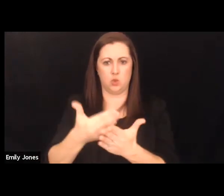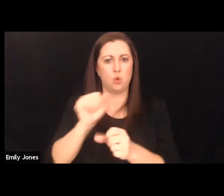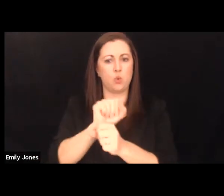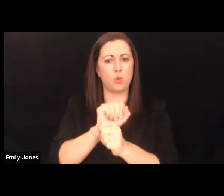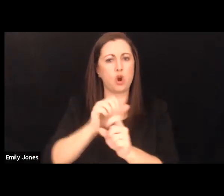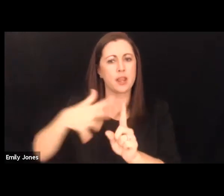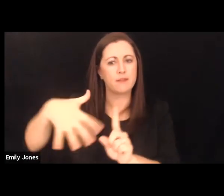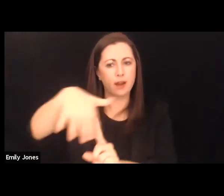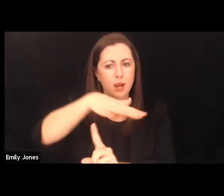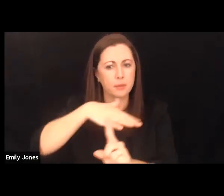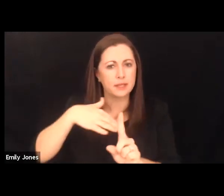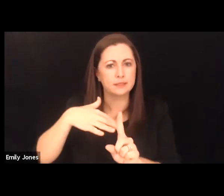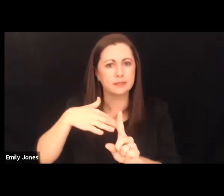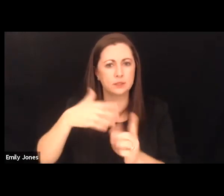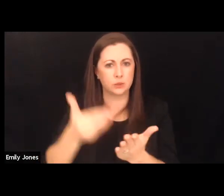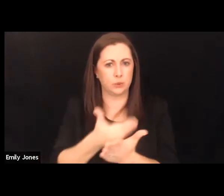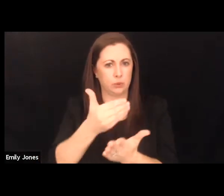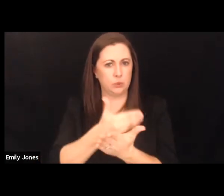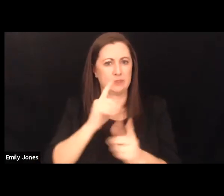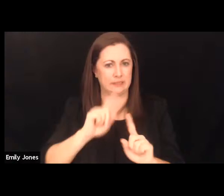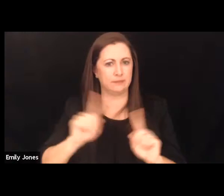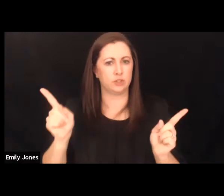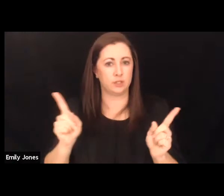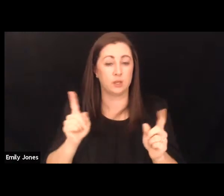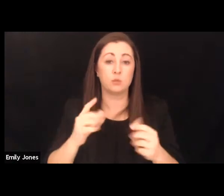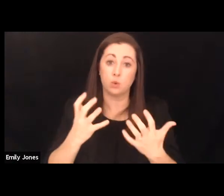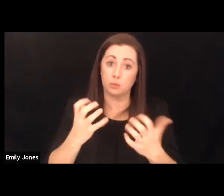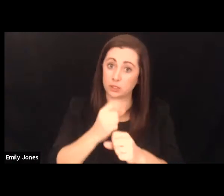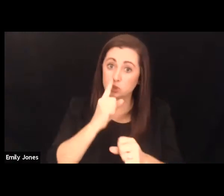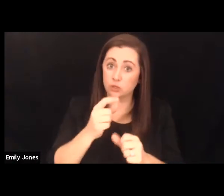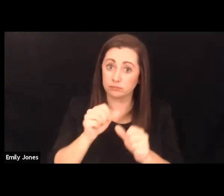integrated employment. Number one,